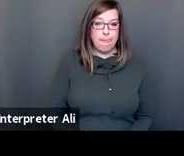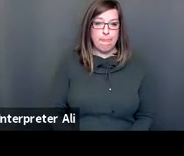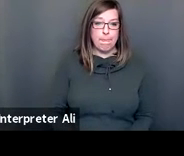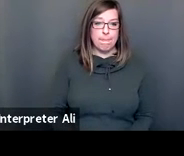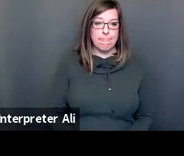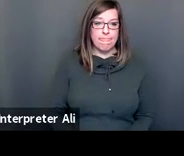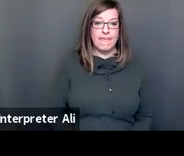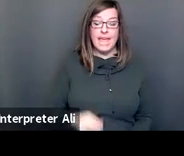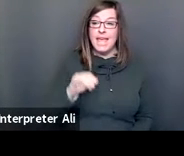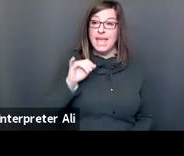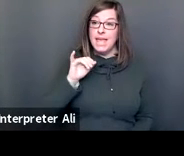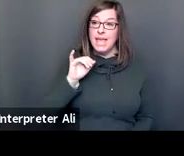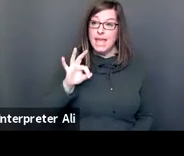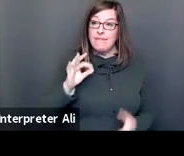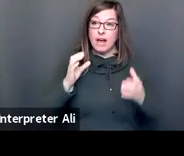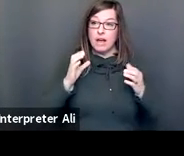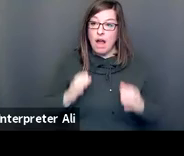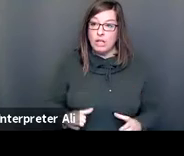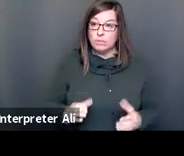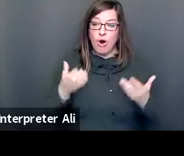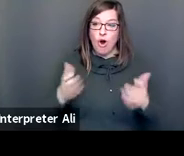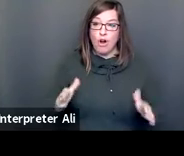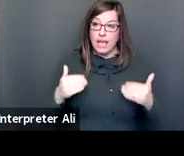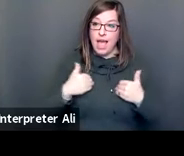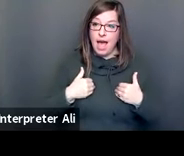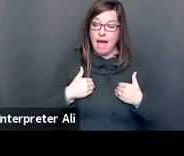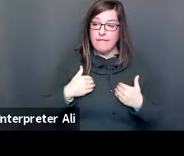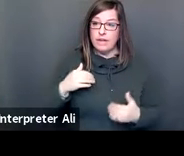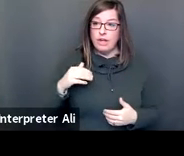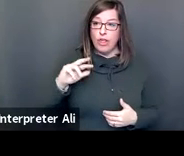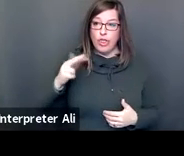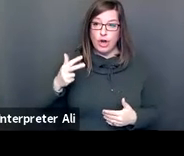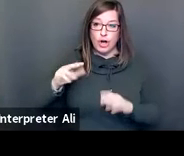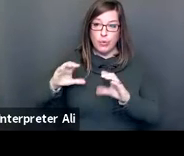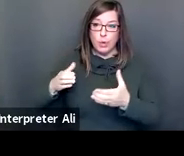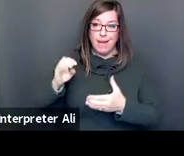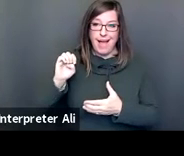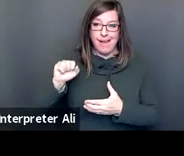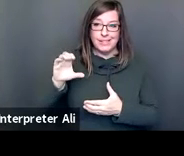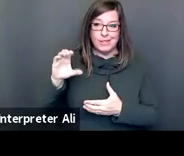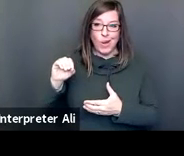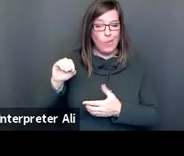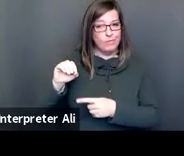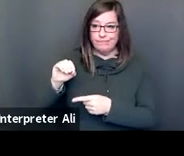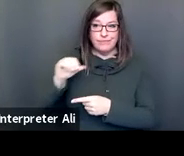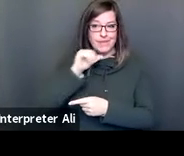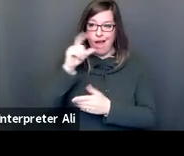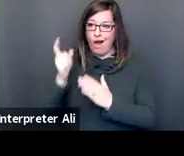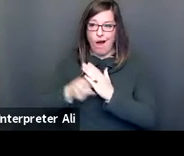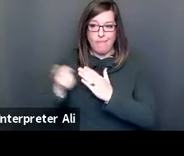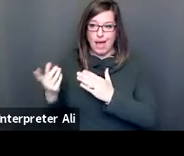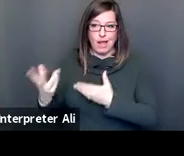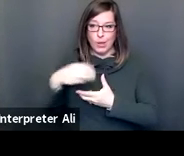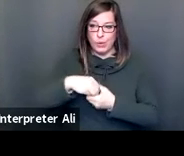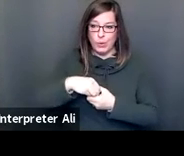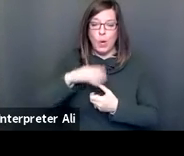So customers that already have chosen their own ESCO would not be automatically included, but would have to take an option